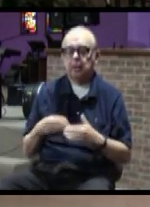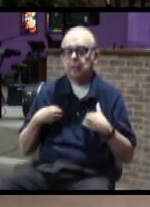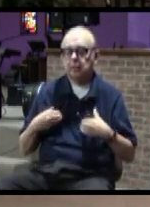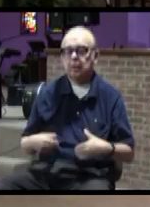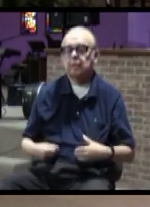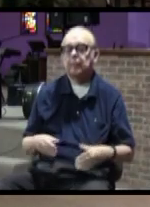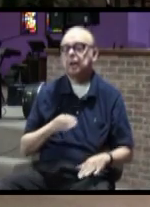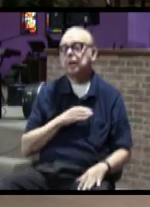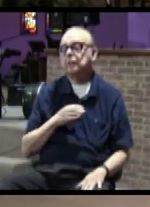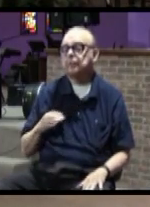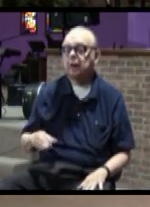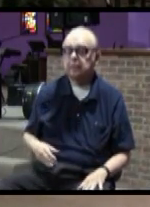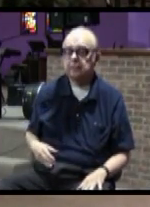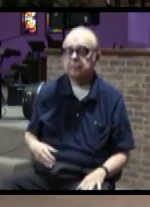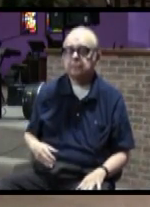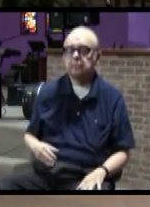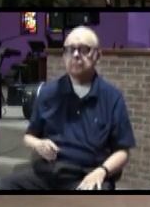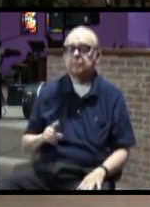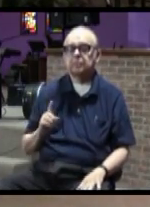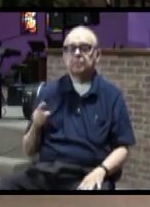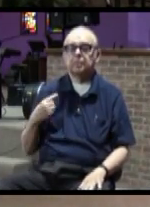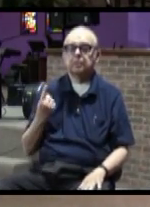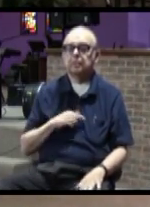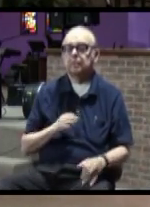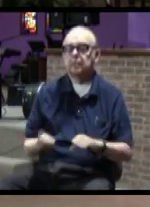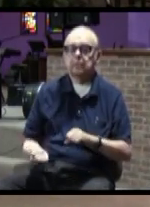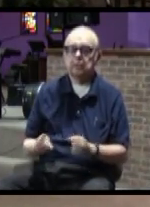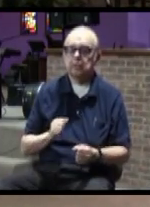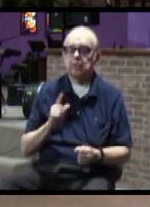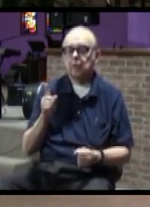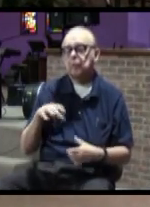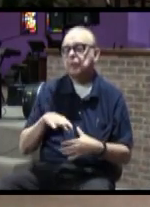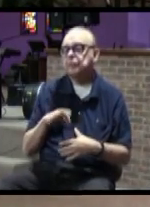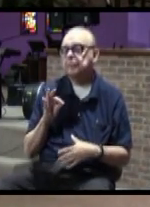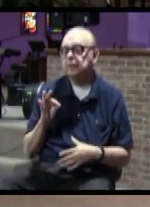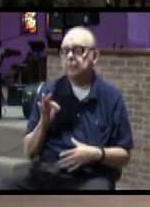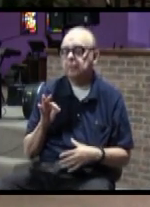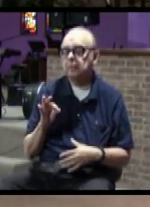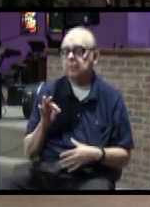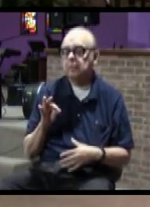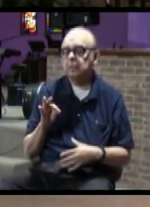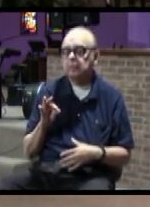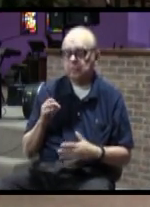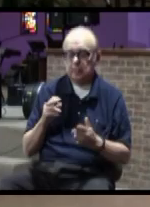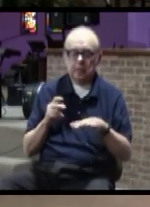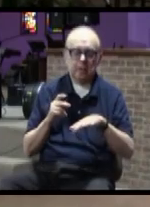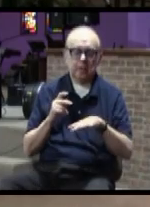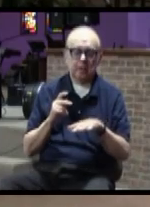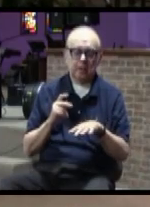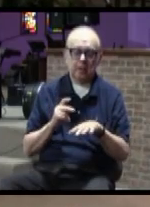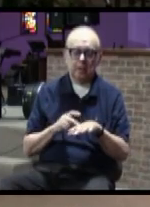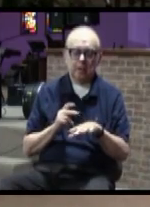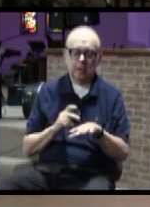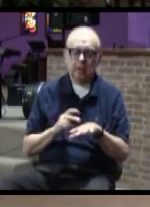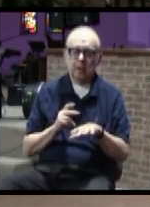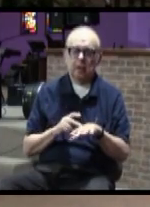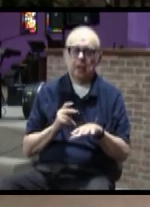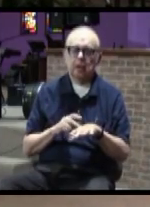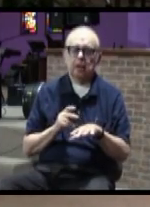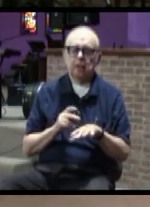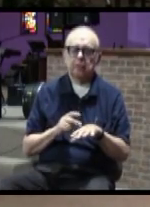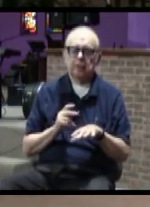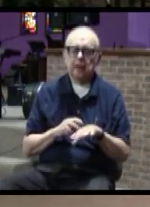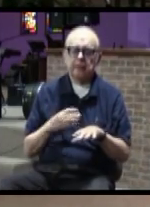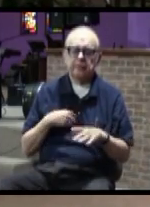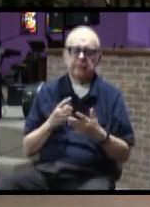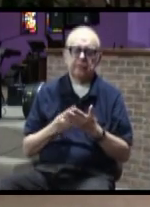into the body of Christ. And this is where he says that we were all baptized by one Spirit. Paul and them,